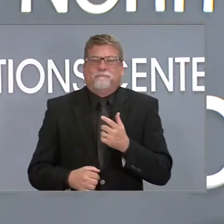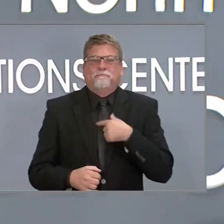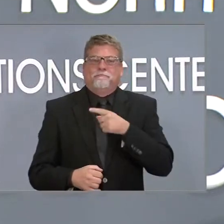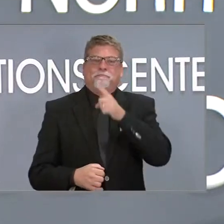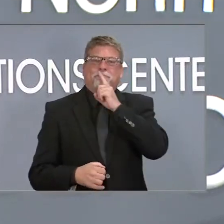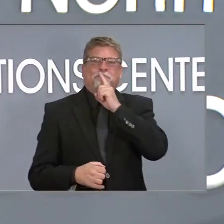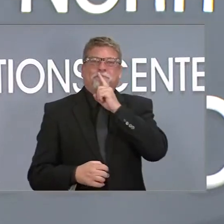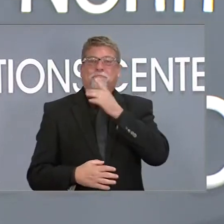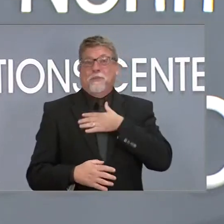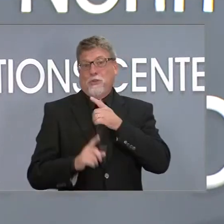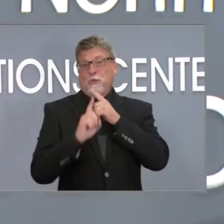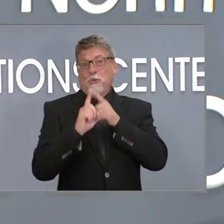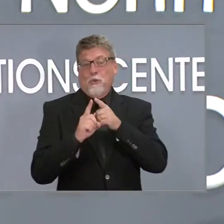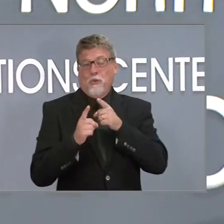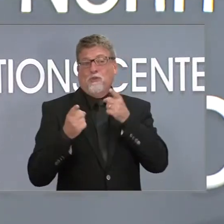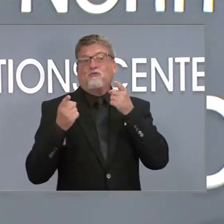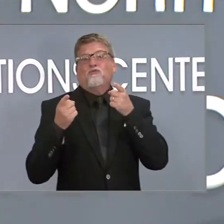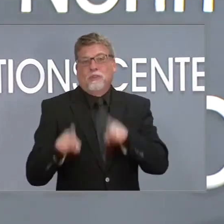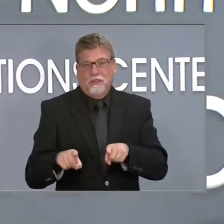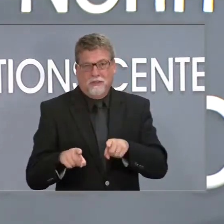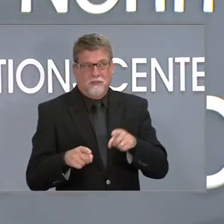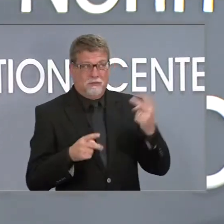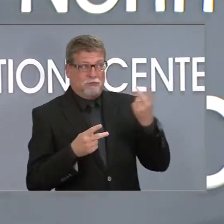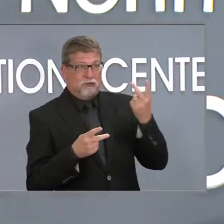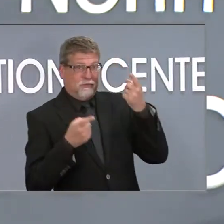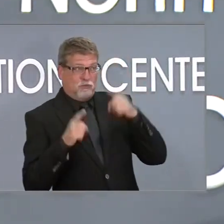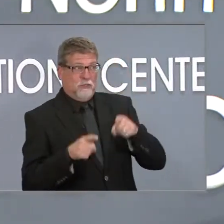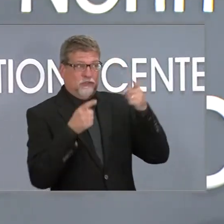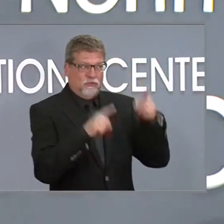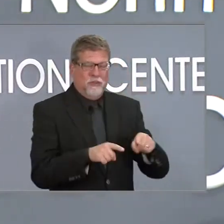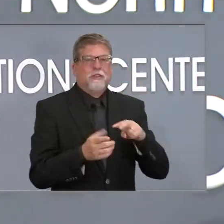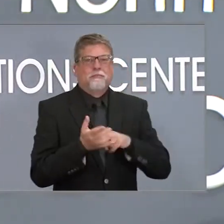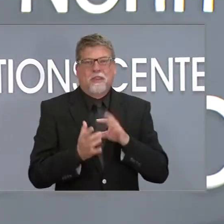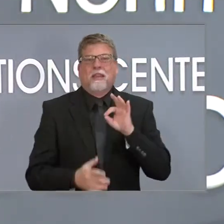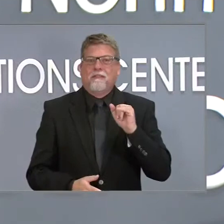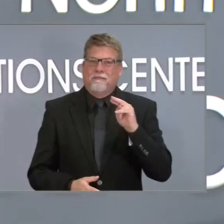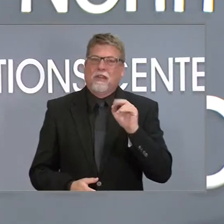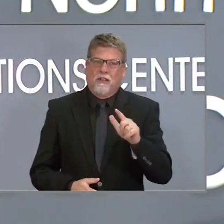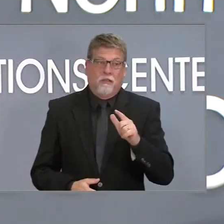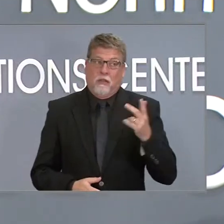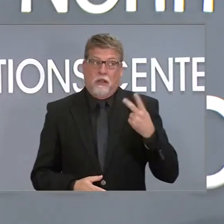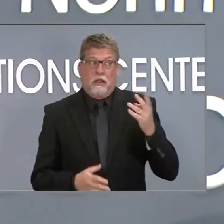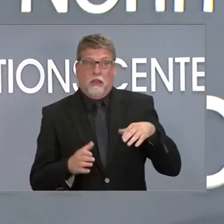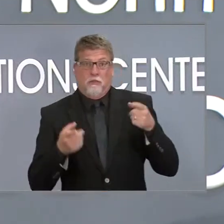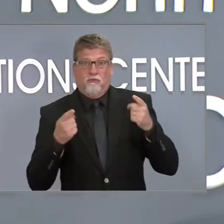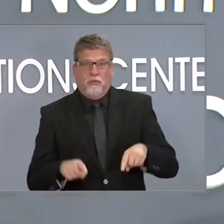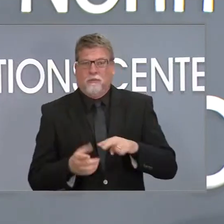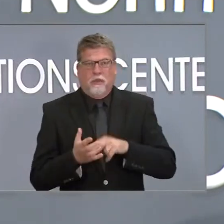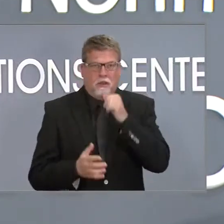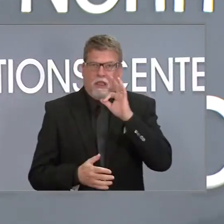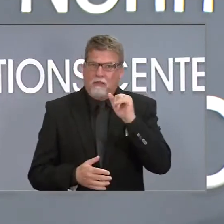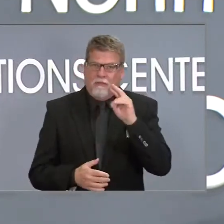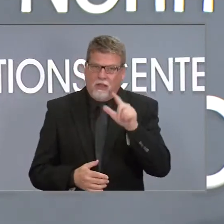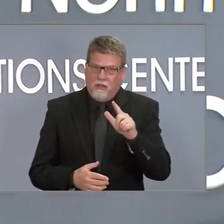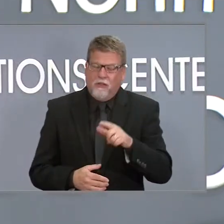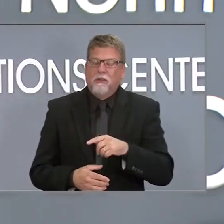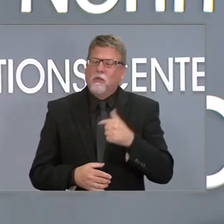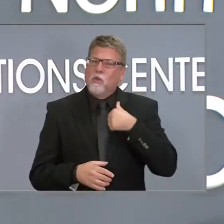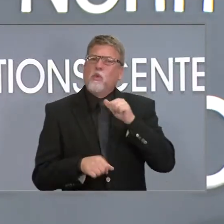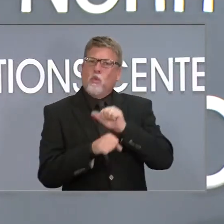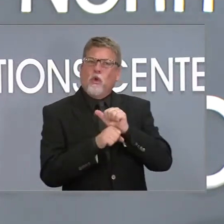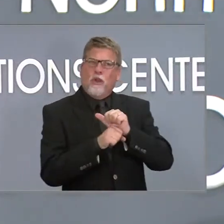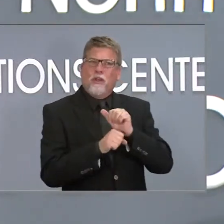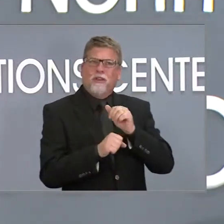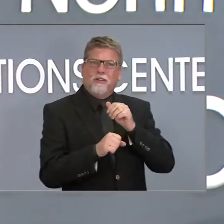to reach an agreement on a budget that'll be good for North Carolina. So we're continuing to work toward